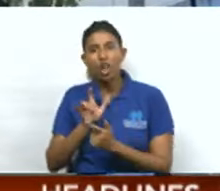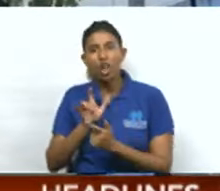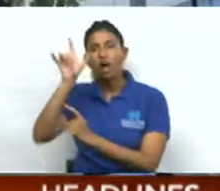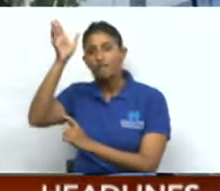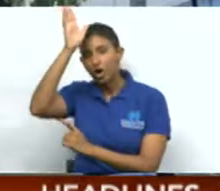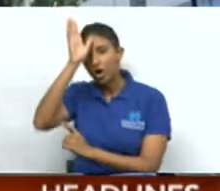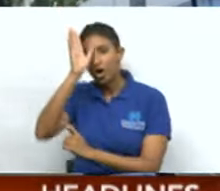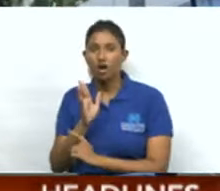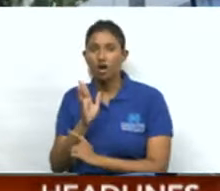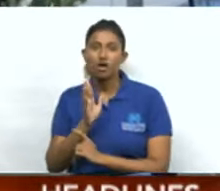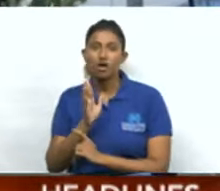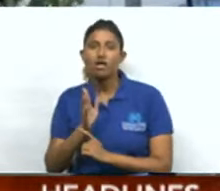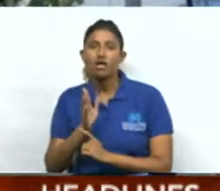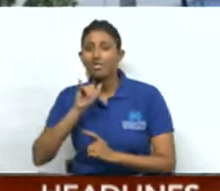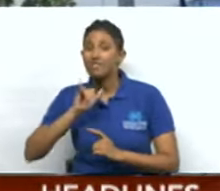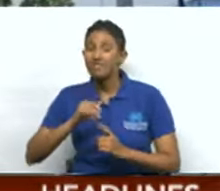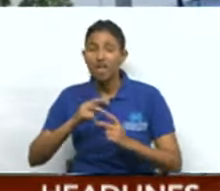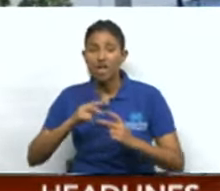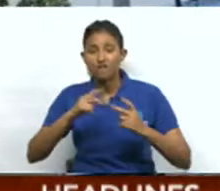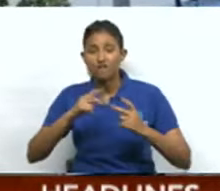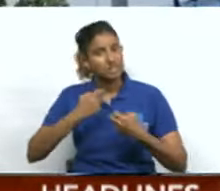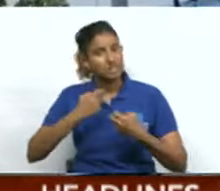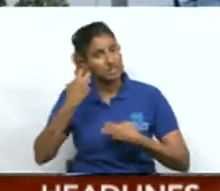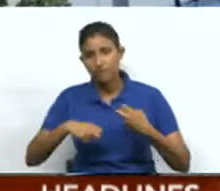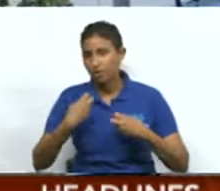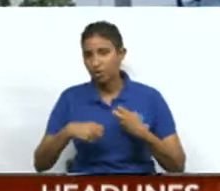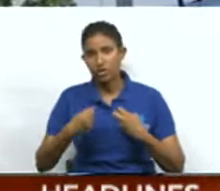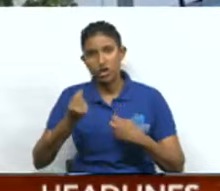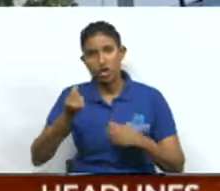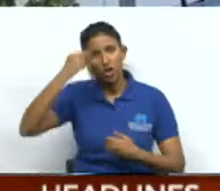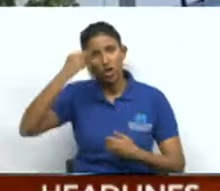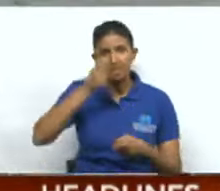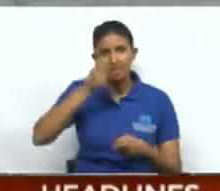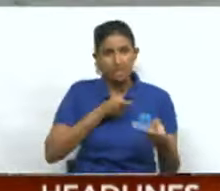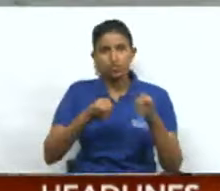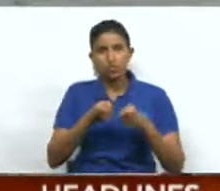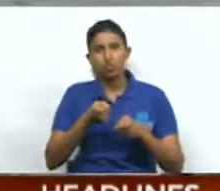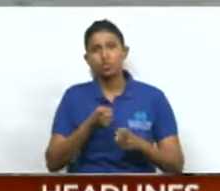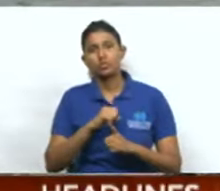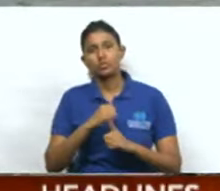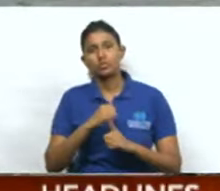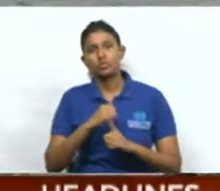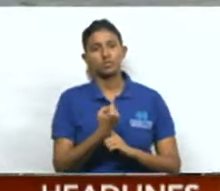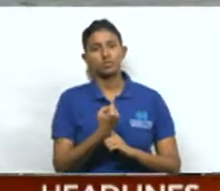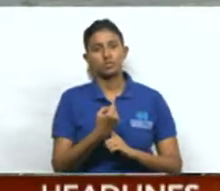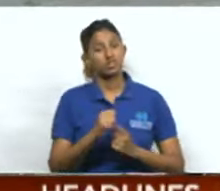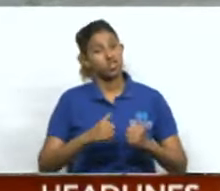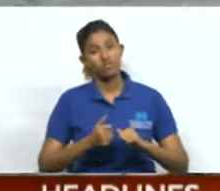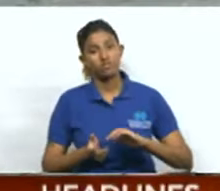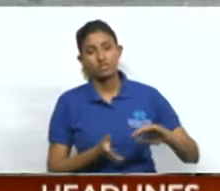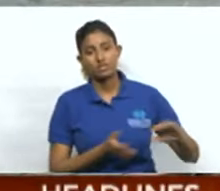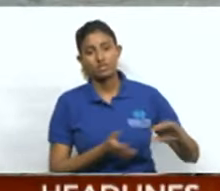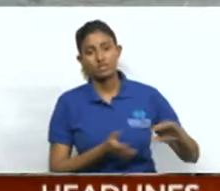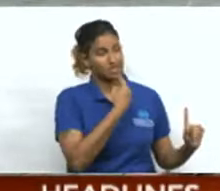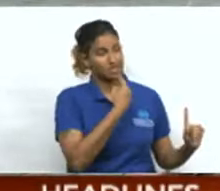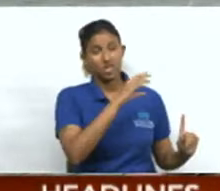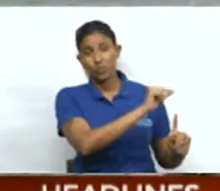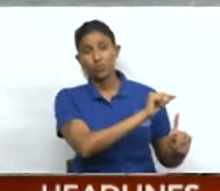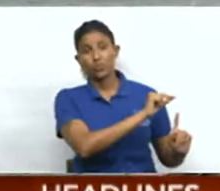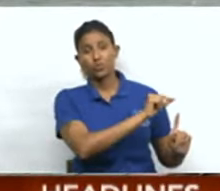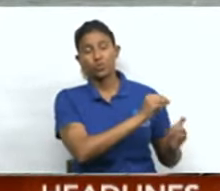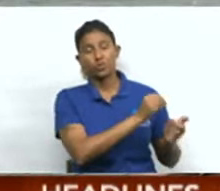the situation because it's tough. Nope, because too much, and they're going back and